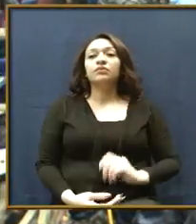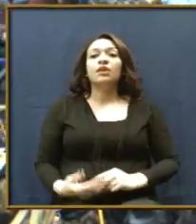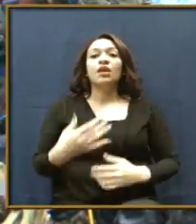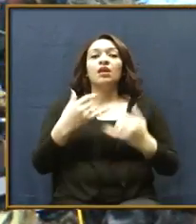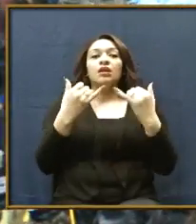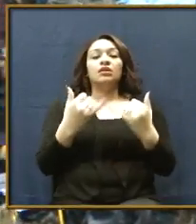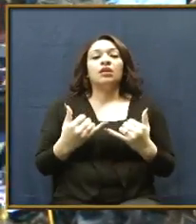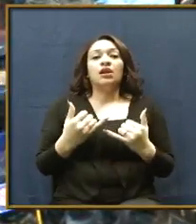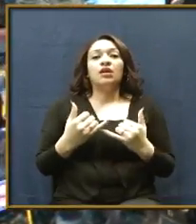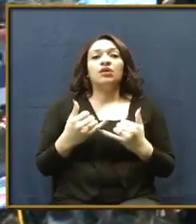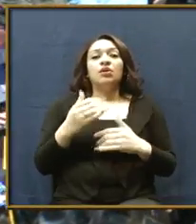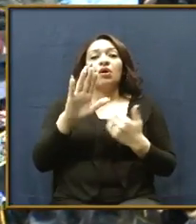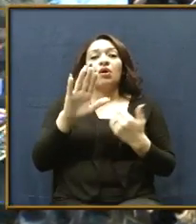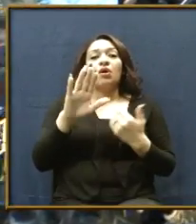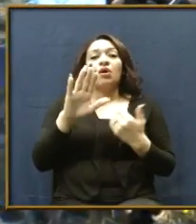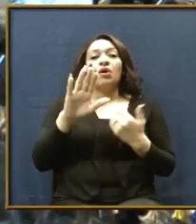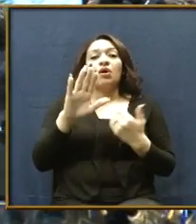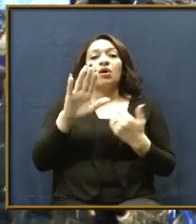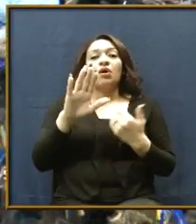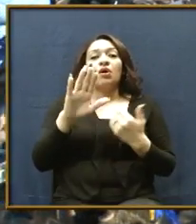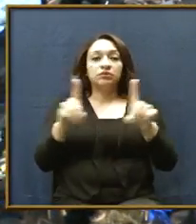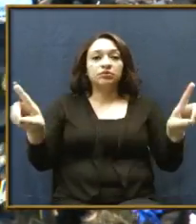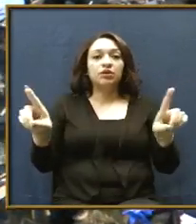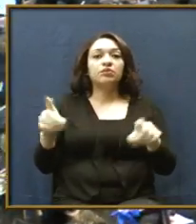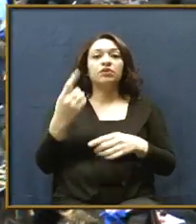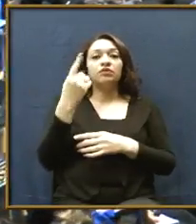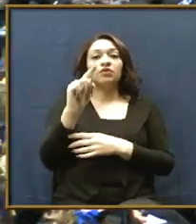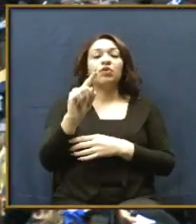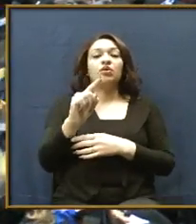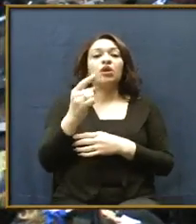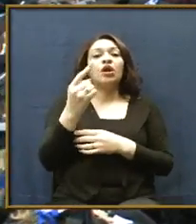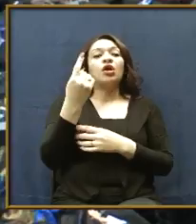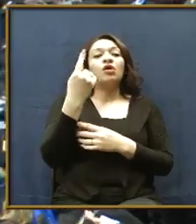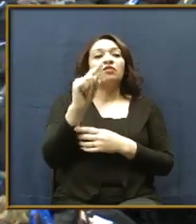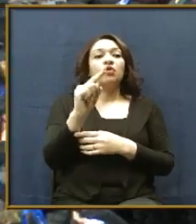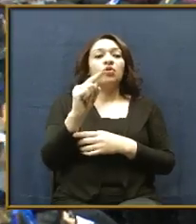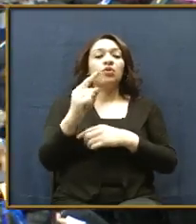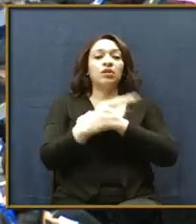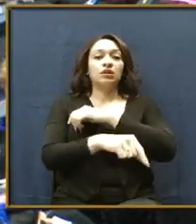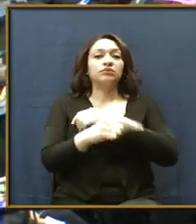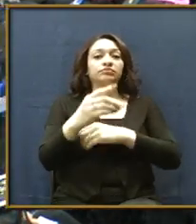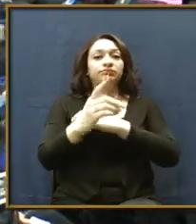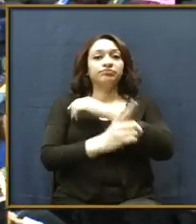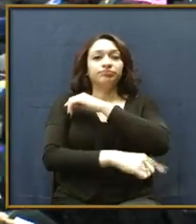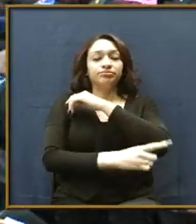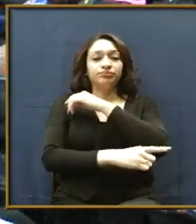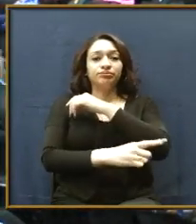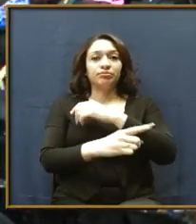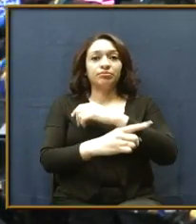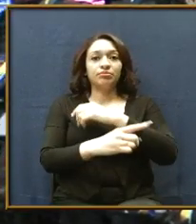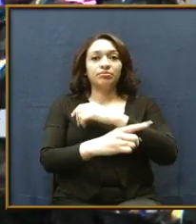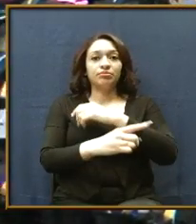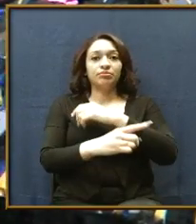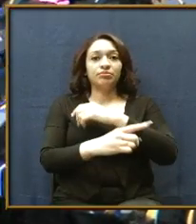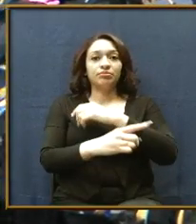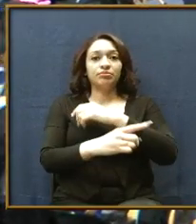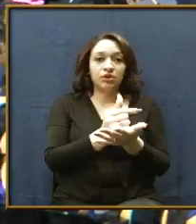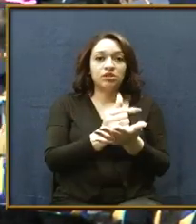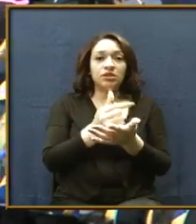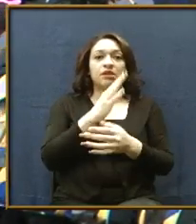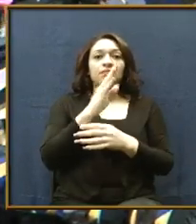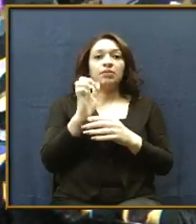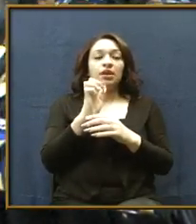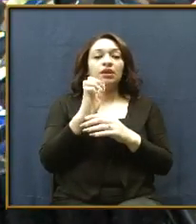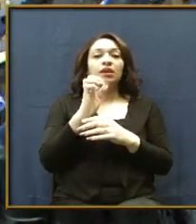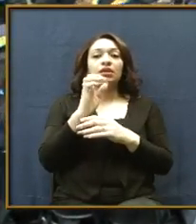Proceed with the individual awarding of diplomas. Commencement ceremony progressing smoothly. We'd ask that you